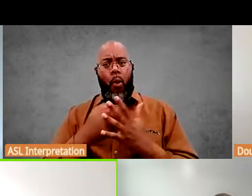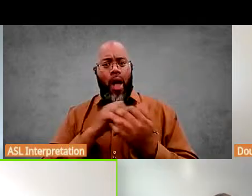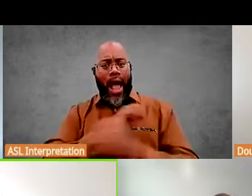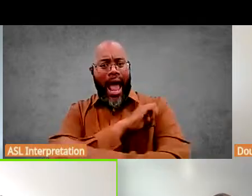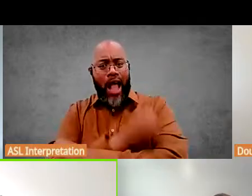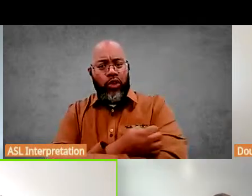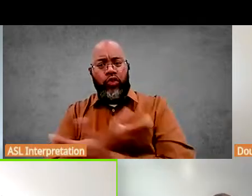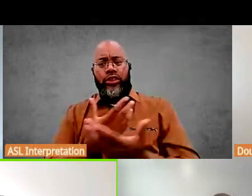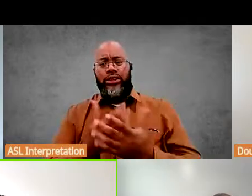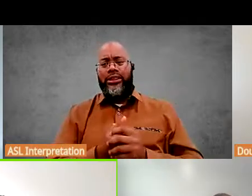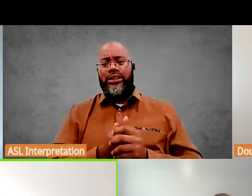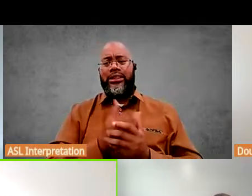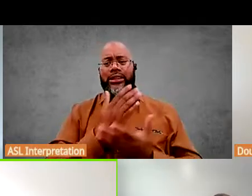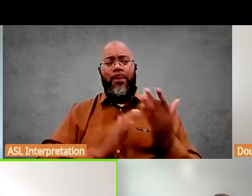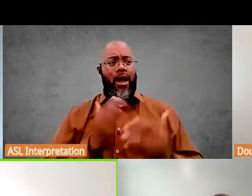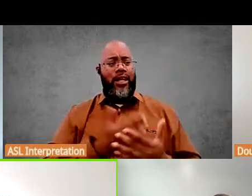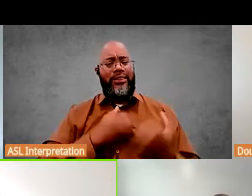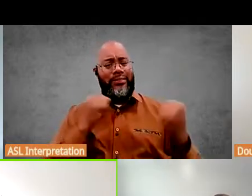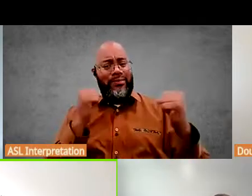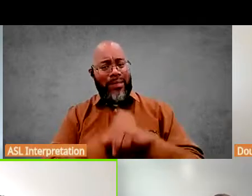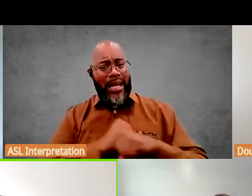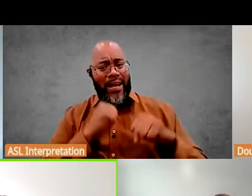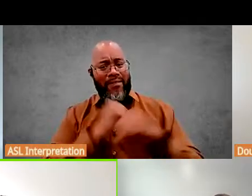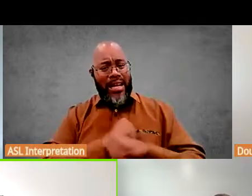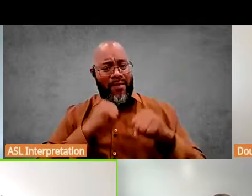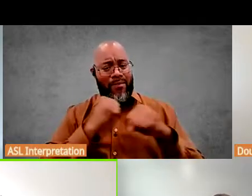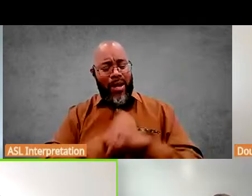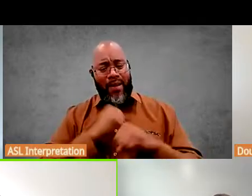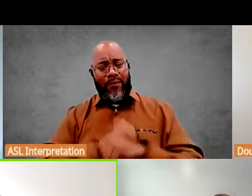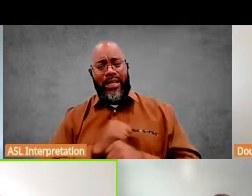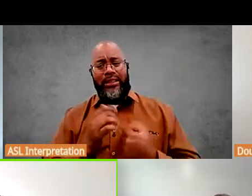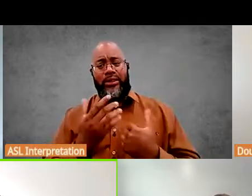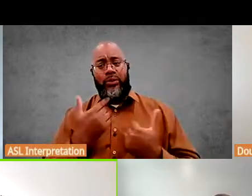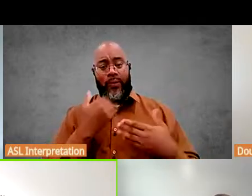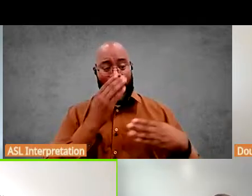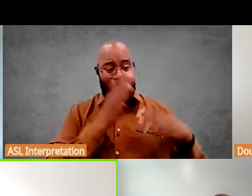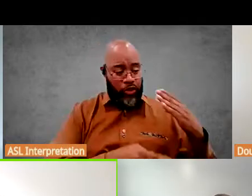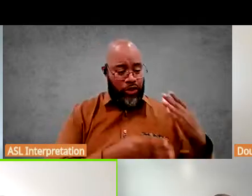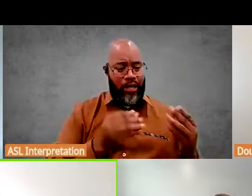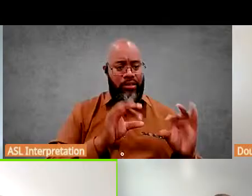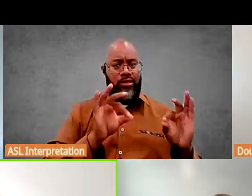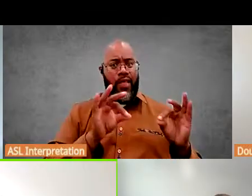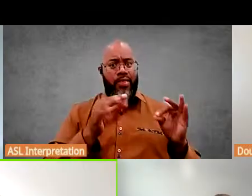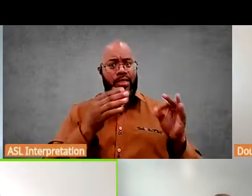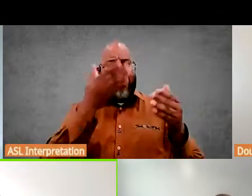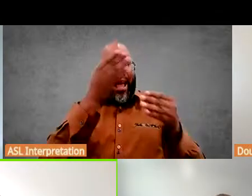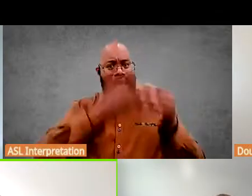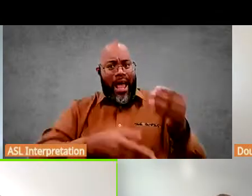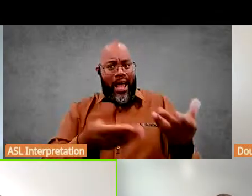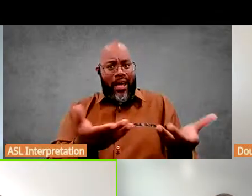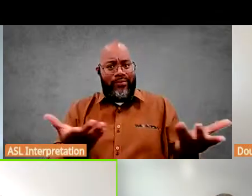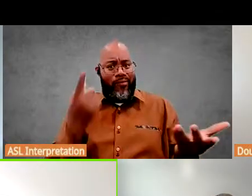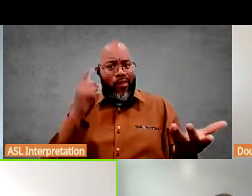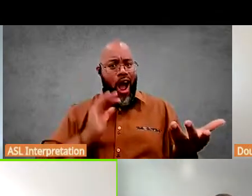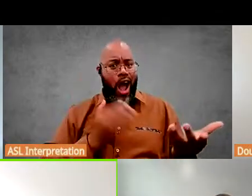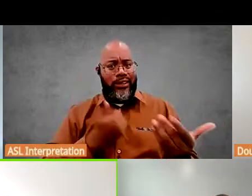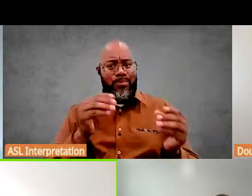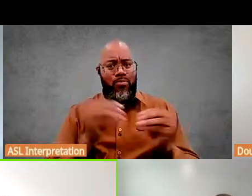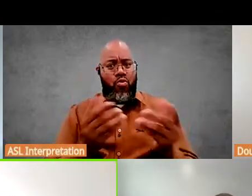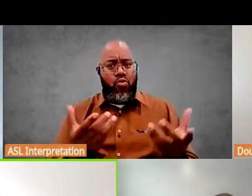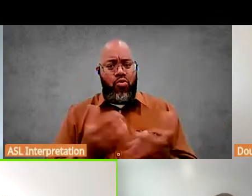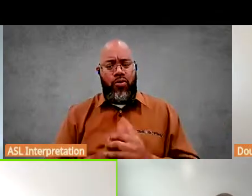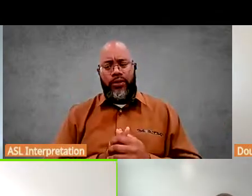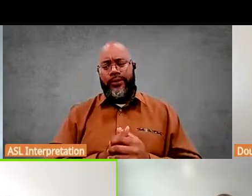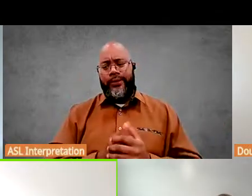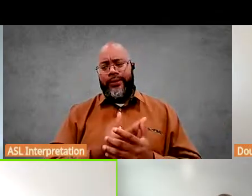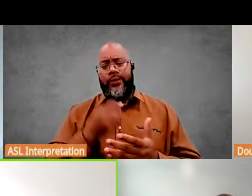and some of us are fighting tooth and nail. We finish and there's nothing at the end for us anymore, and